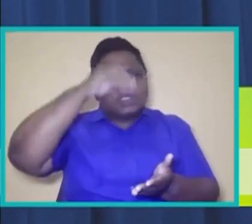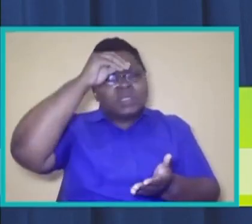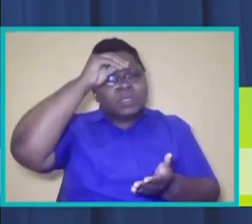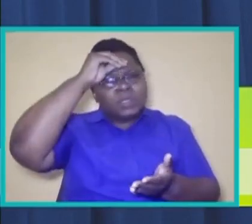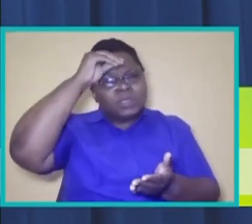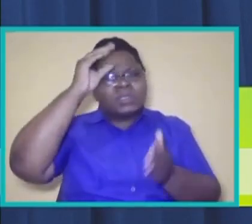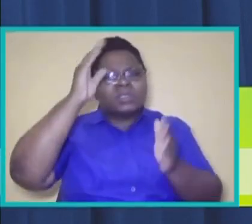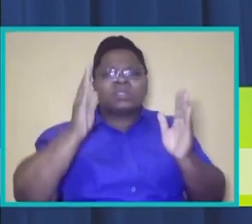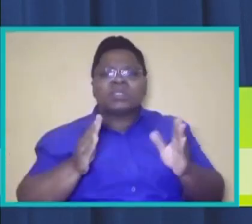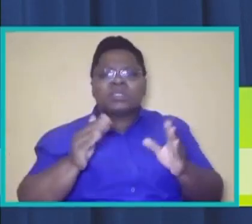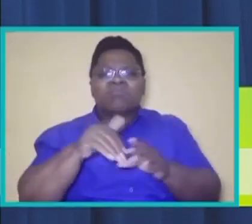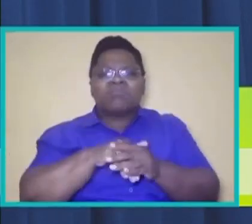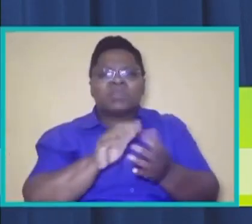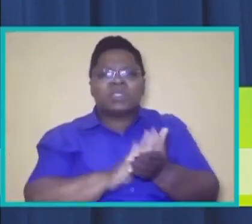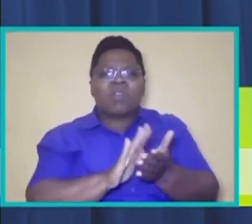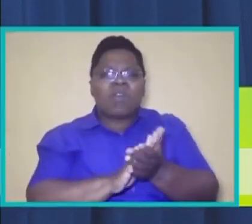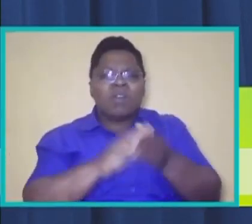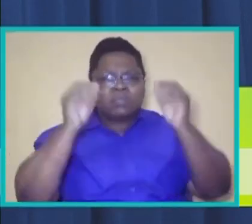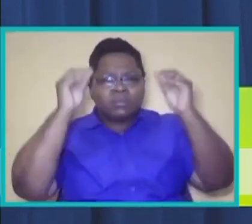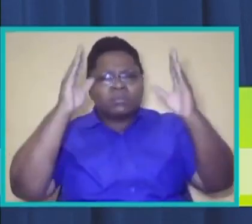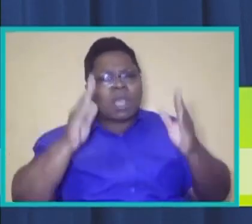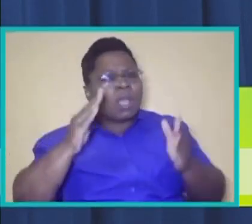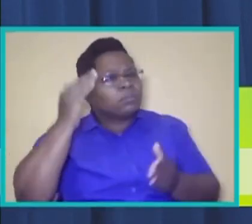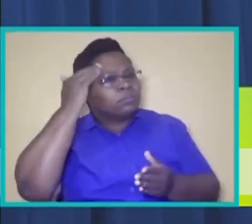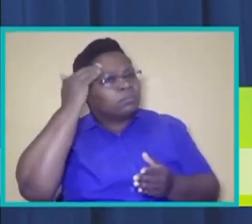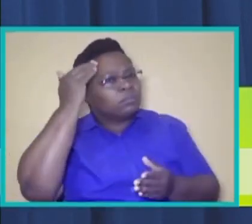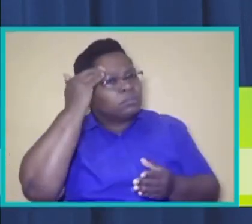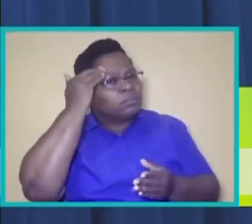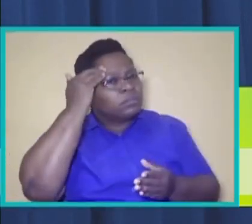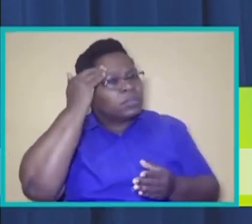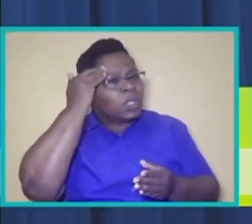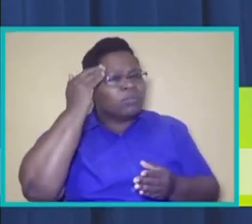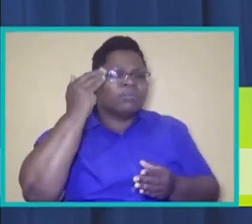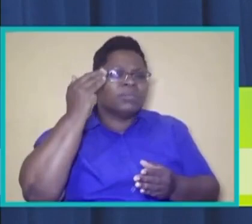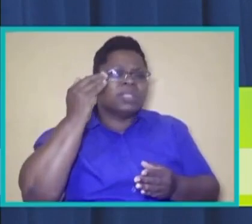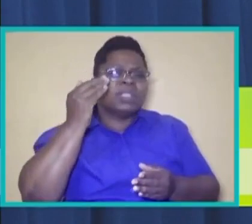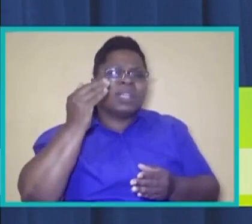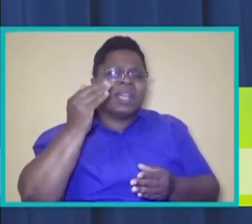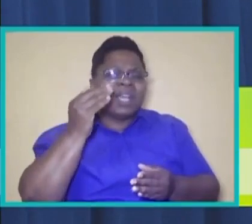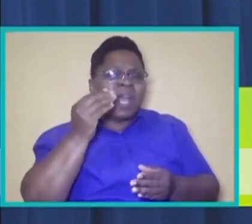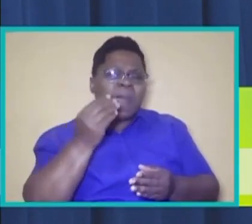teachers knowing, I'm not talking about individual students, their